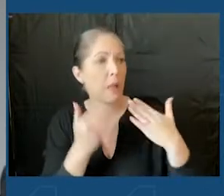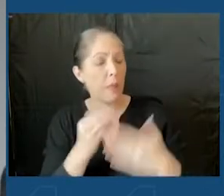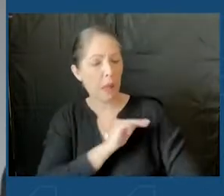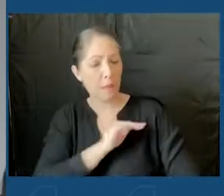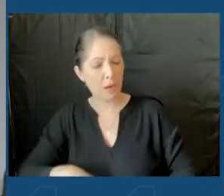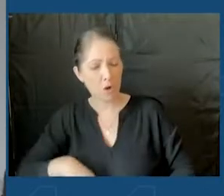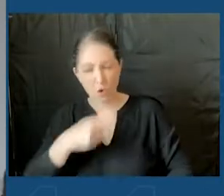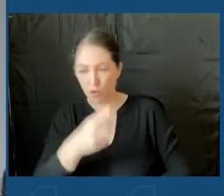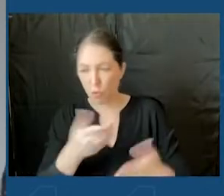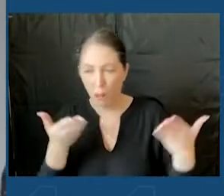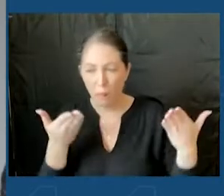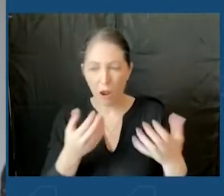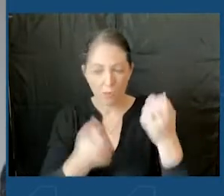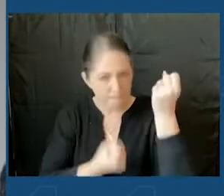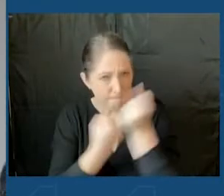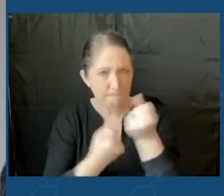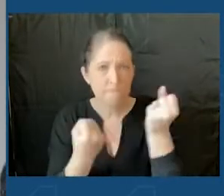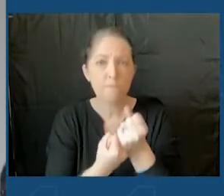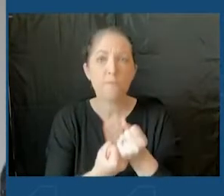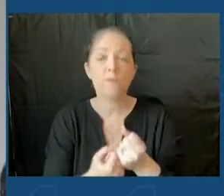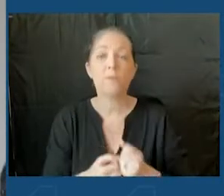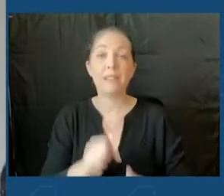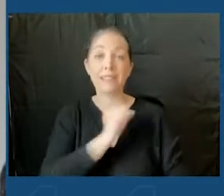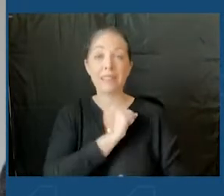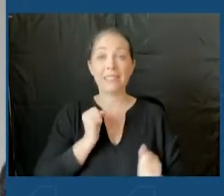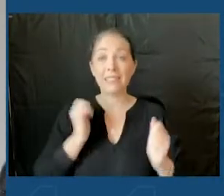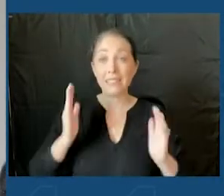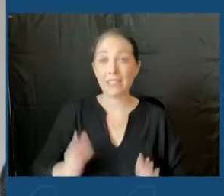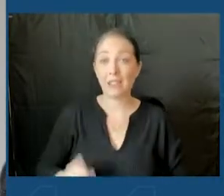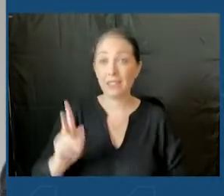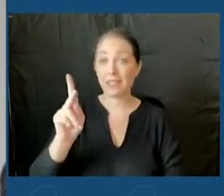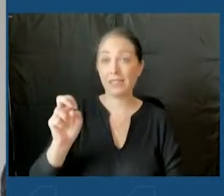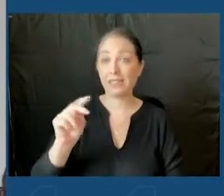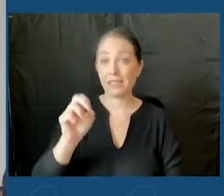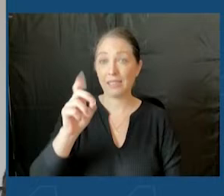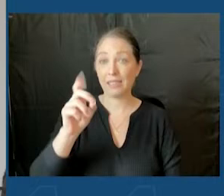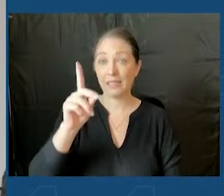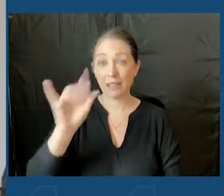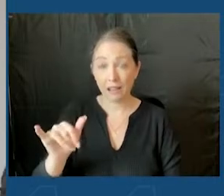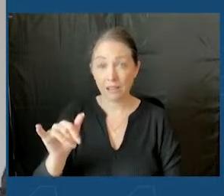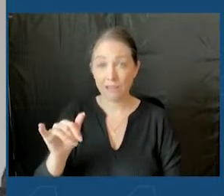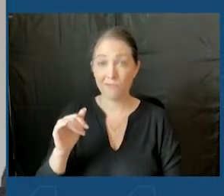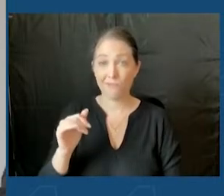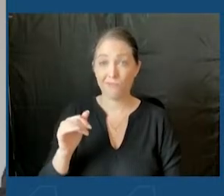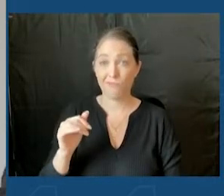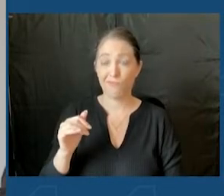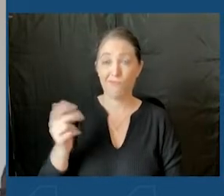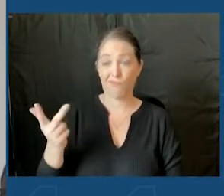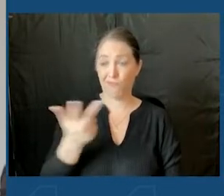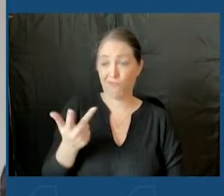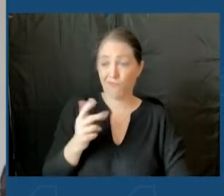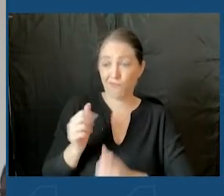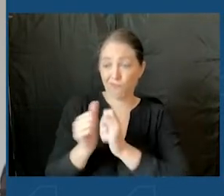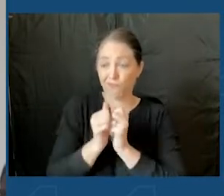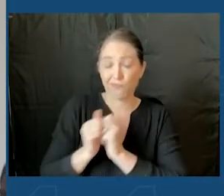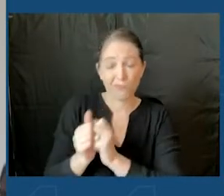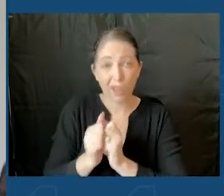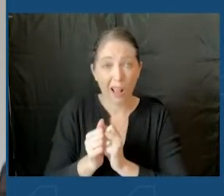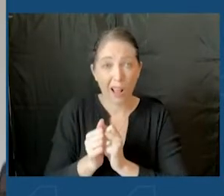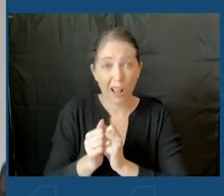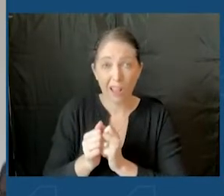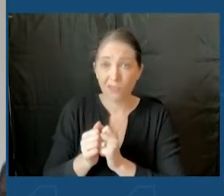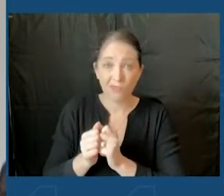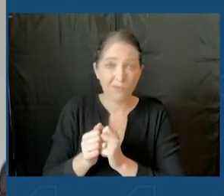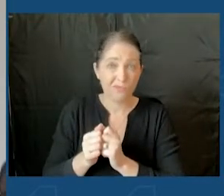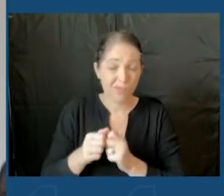Brown, and we'll never forget that. Senator Tim Kennedy, all of us were together. The very first hours after the shooting, we came together.